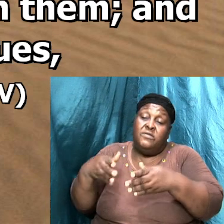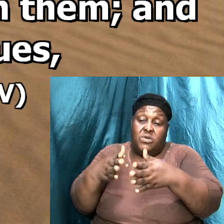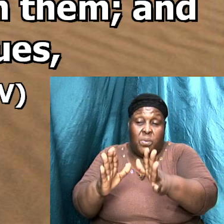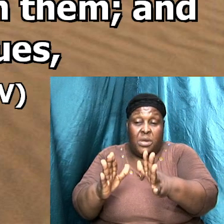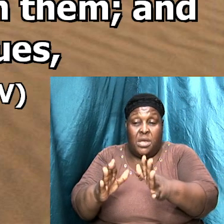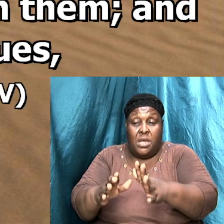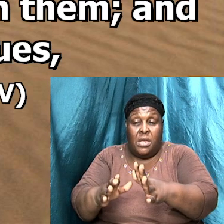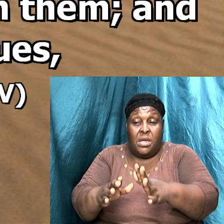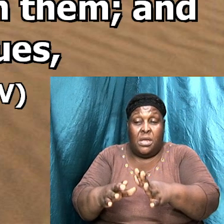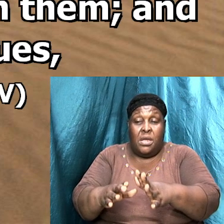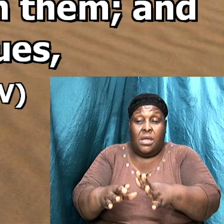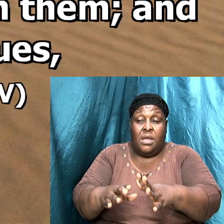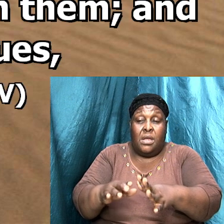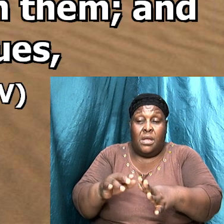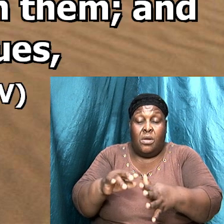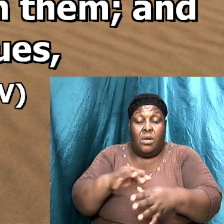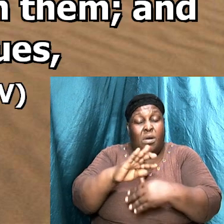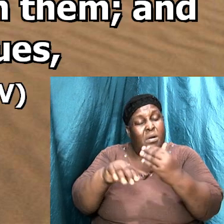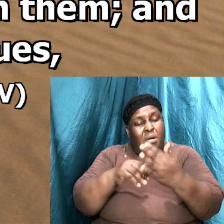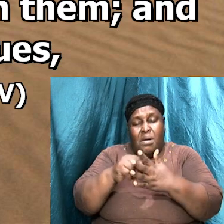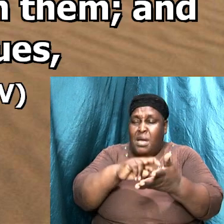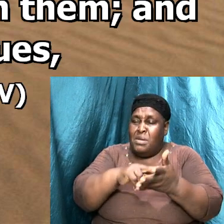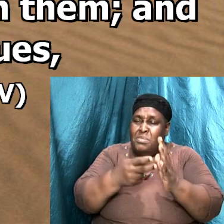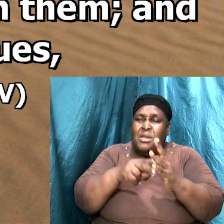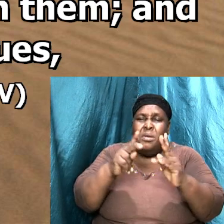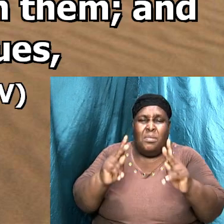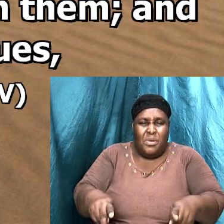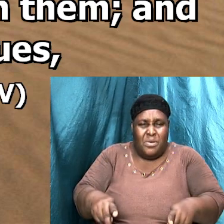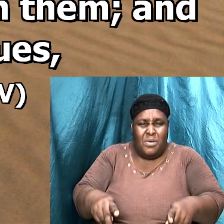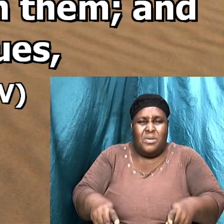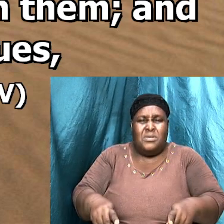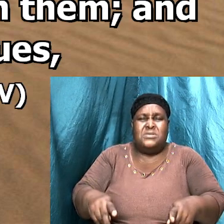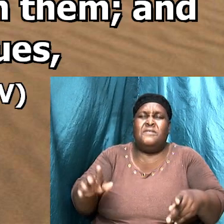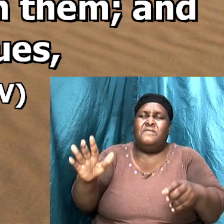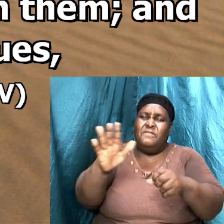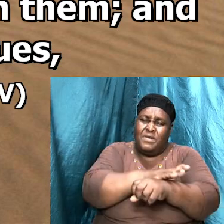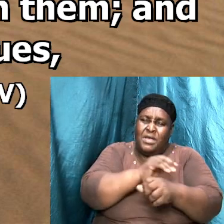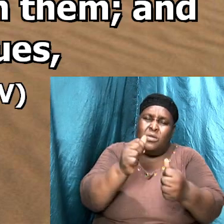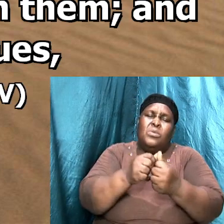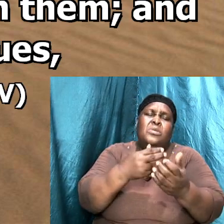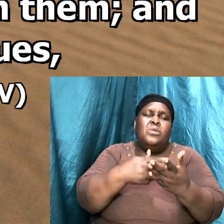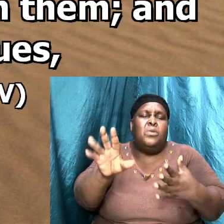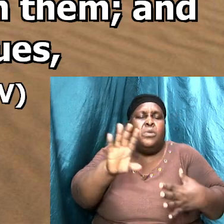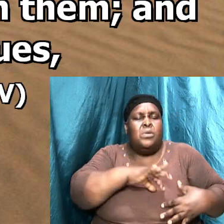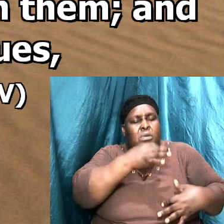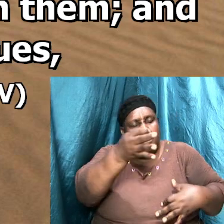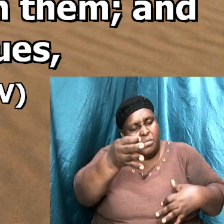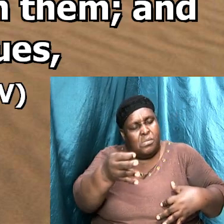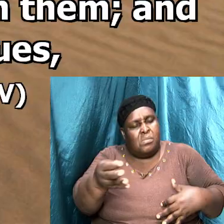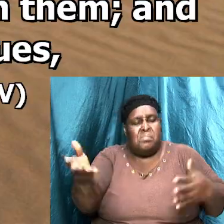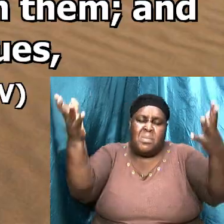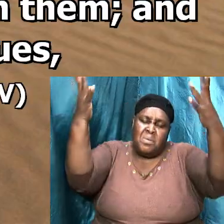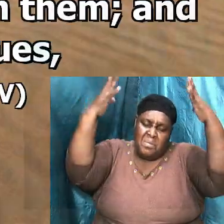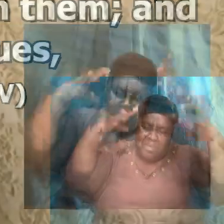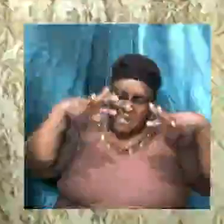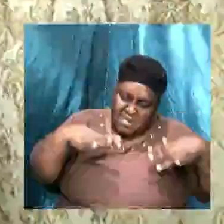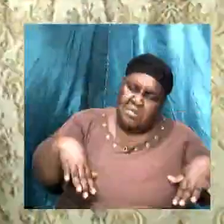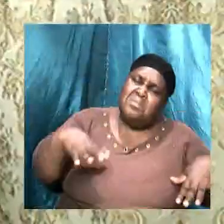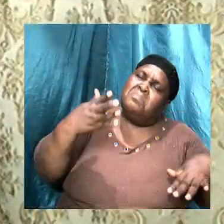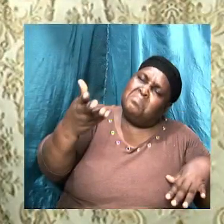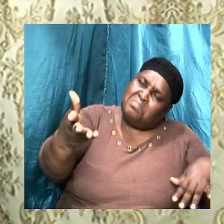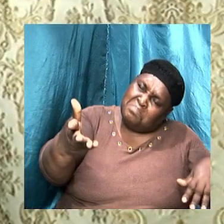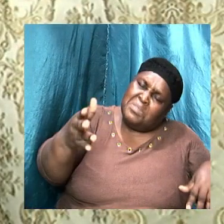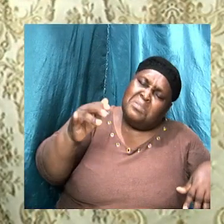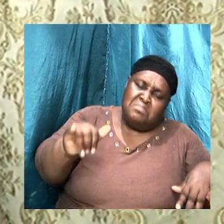person is filled with the Holy Ghost. The Holy Ghost fell upon them, is still filled with the Holy Ghost. The Holy Ghost came upon them, is still